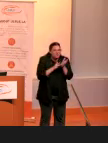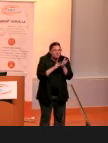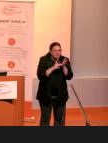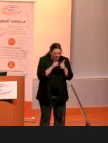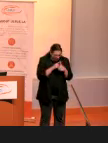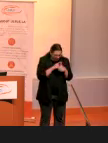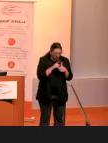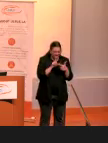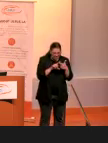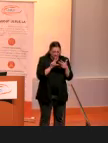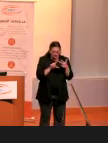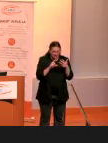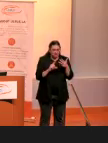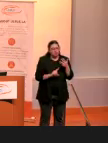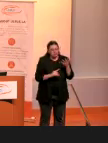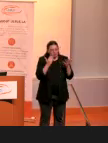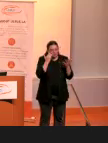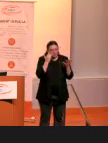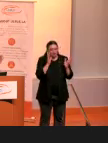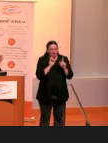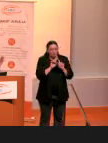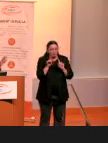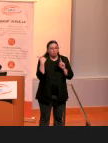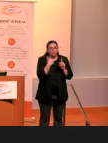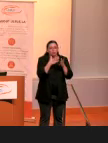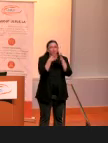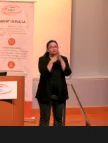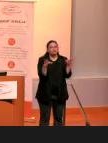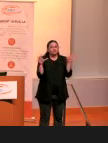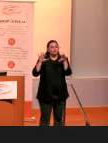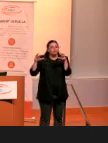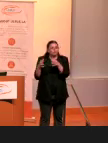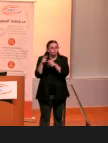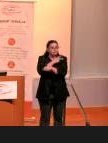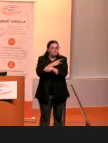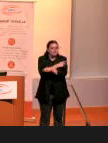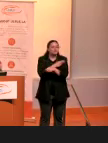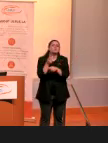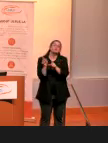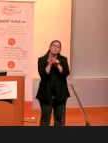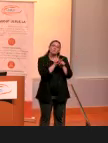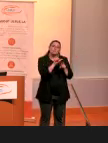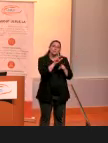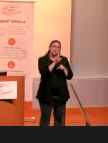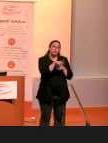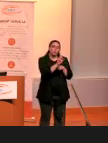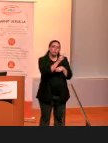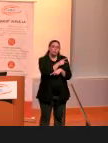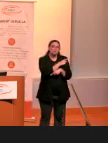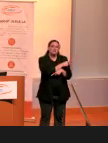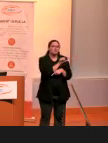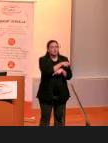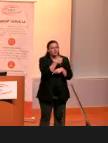so many. But we really do, not only in the general population, but even in patients with lupus and other rheumatic